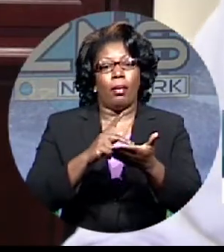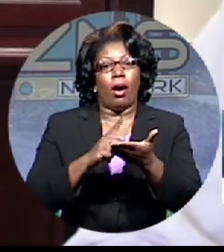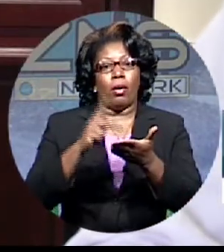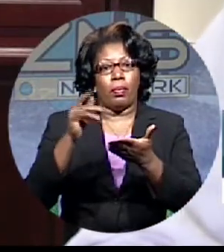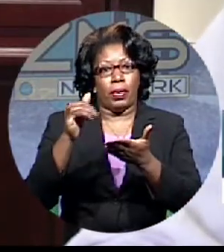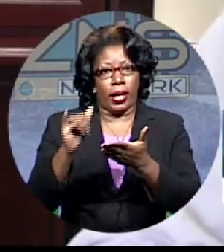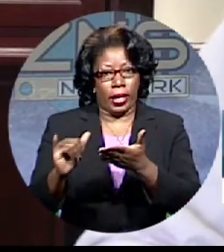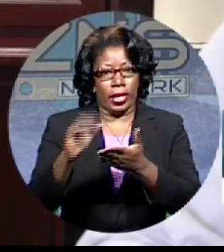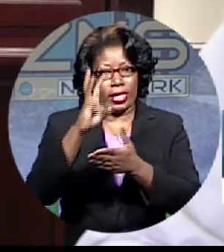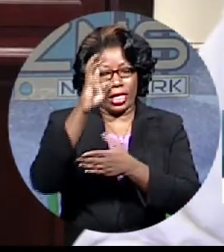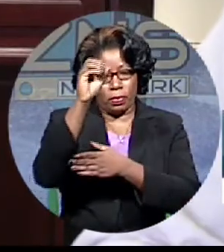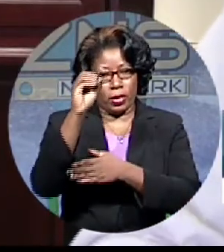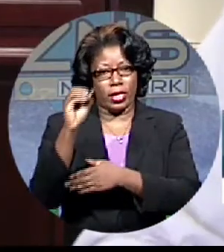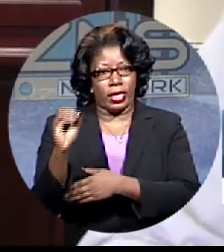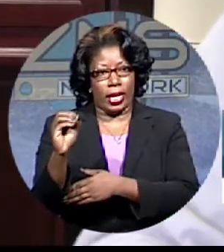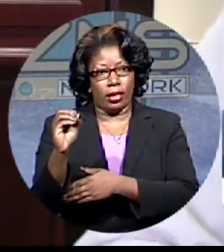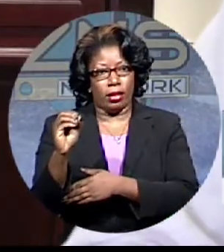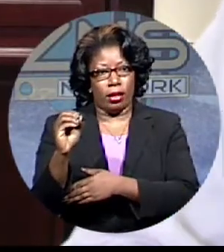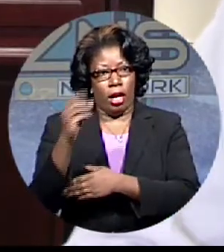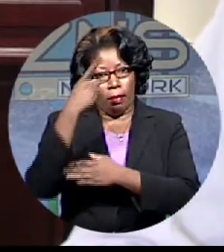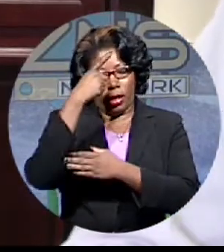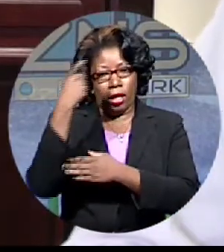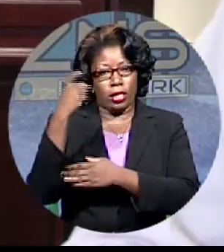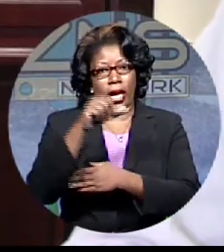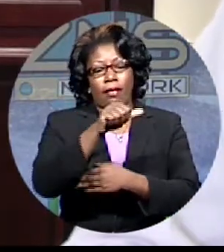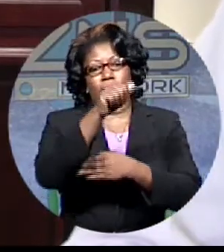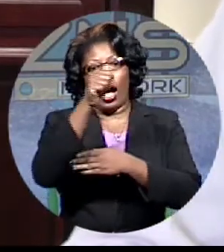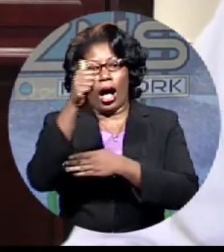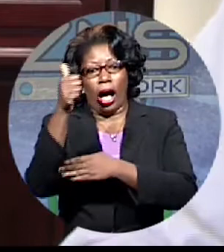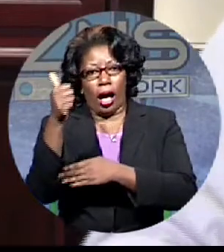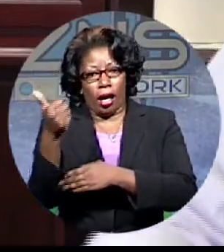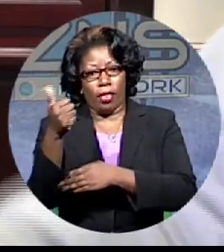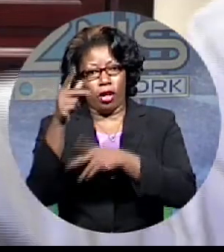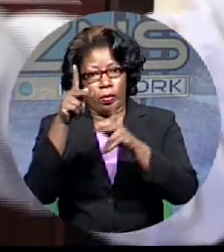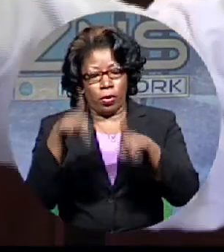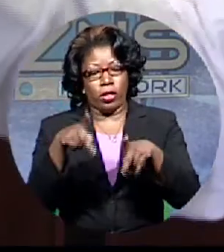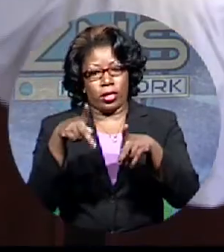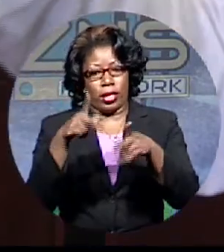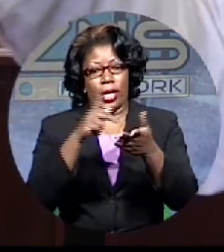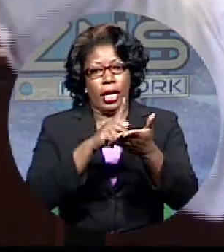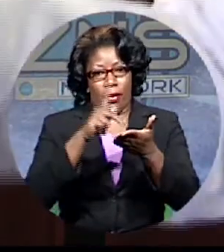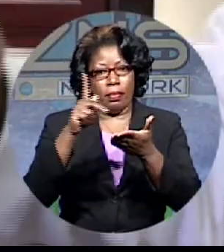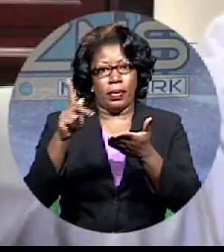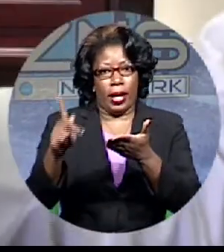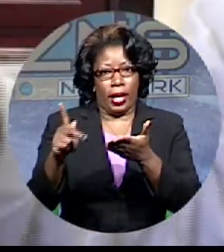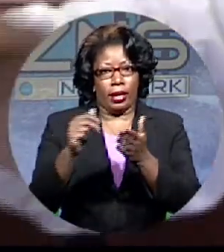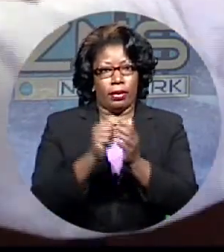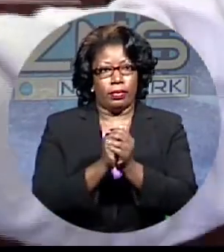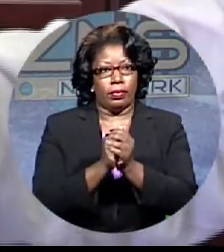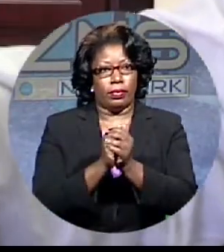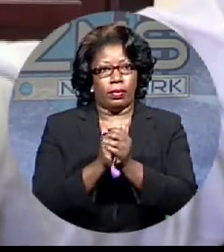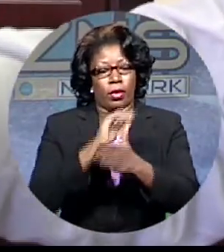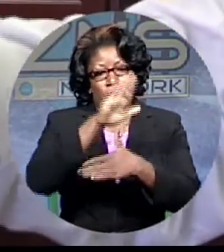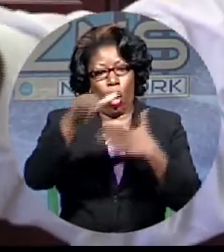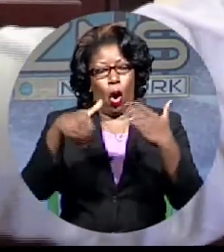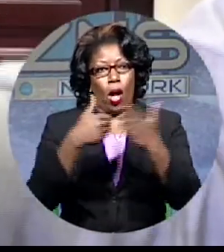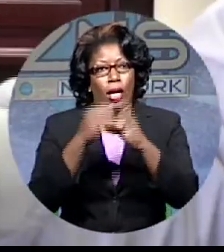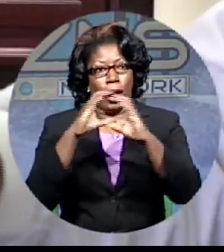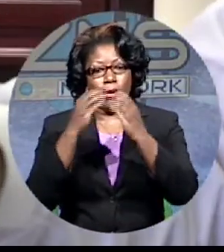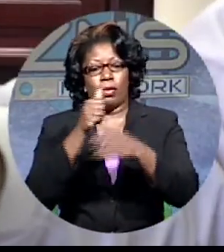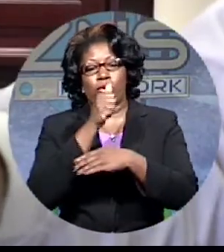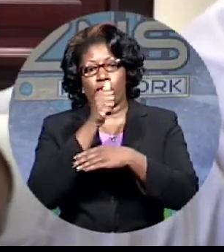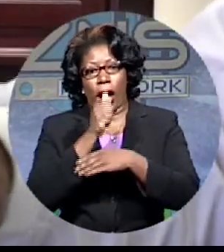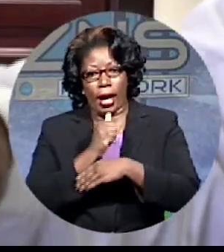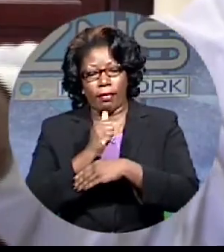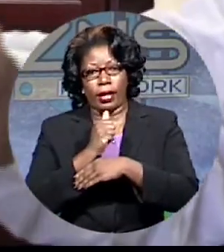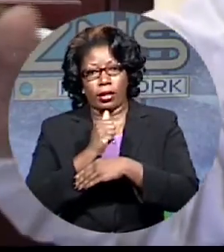paying 6% when every single entity in this country does the same thing? Why would he complain when 90% of all of the companies, the private